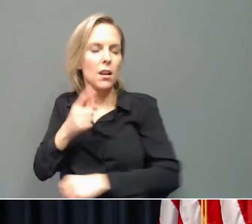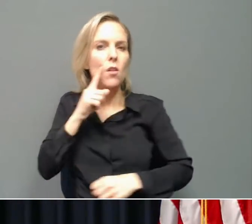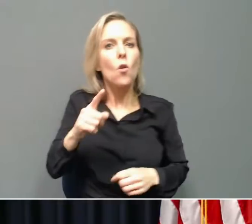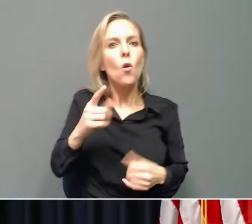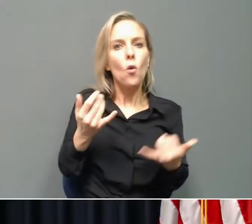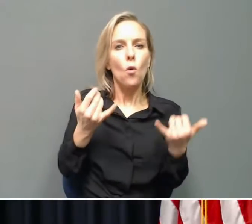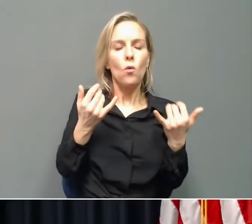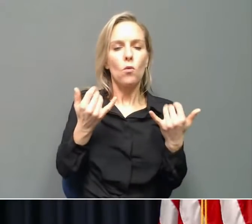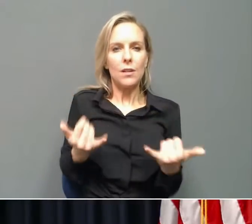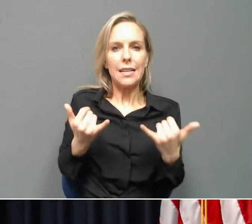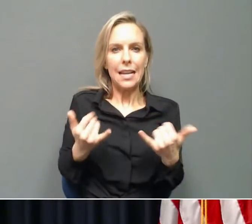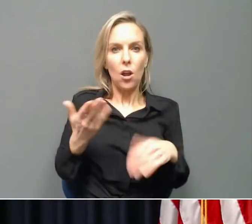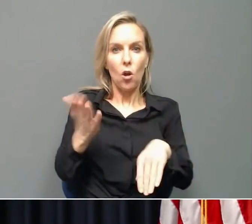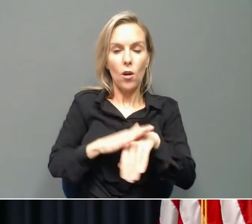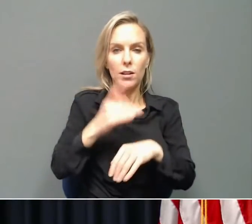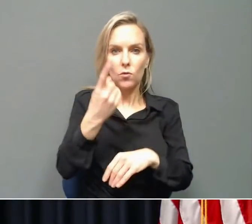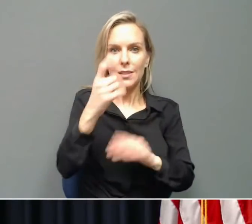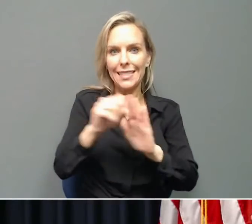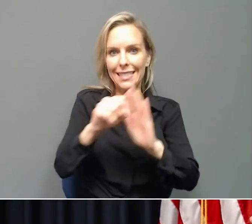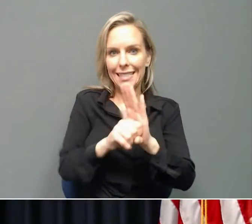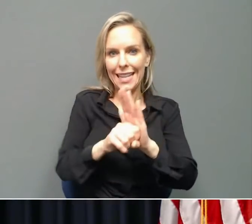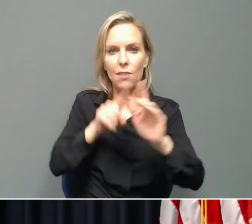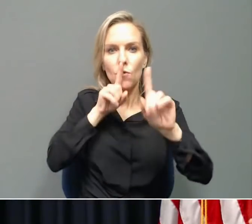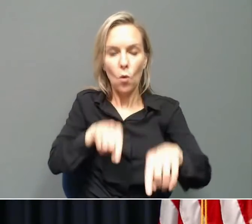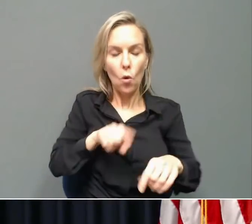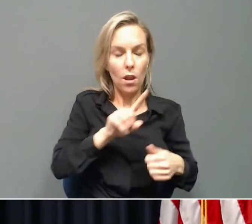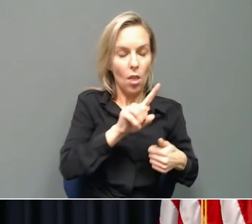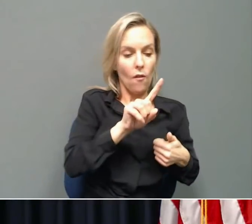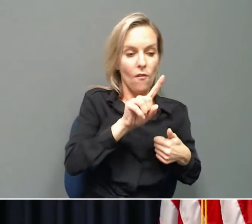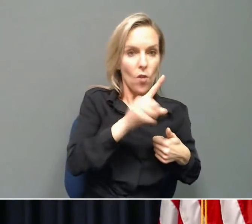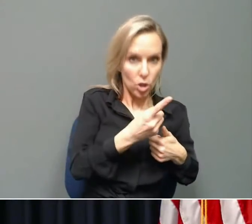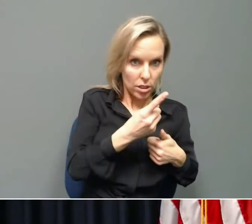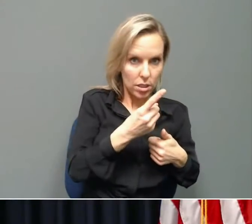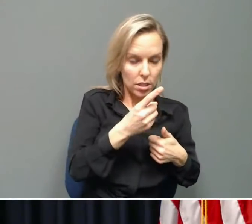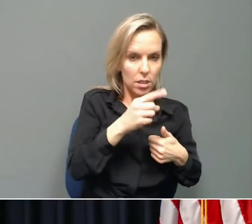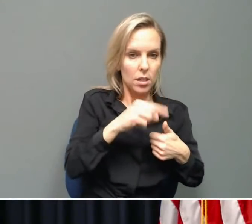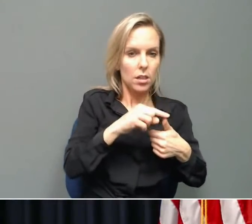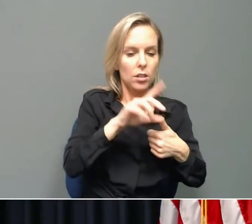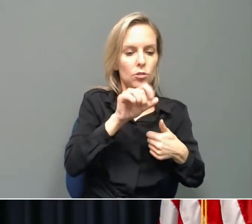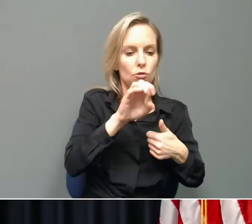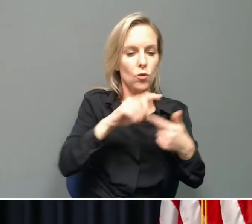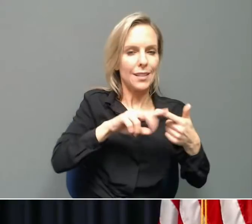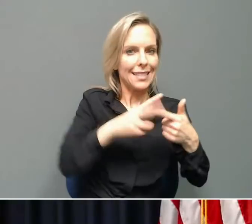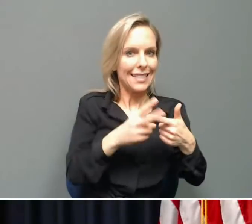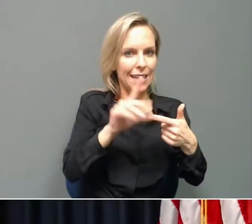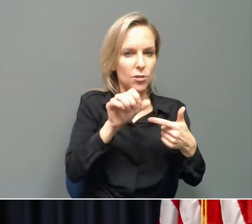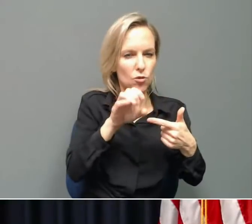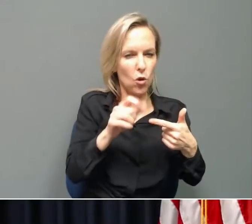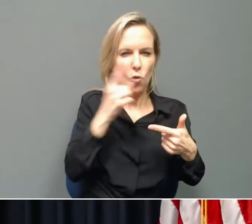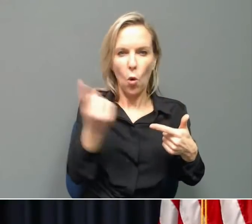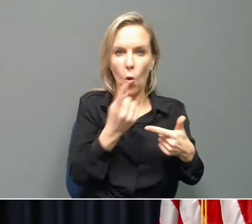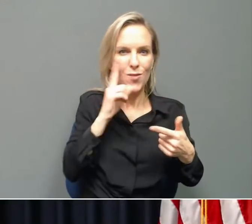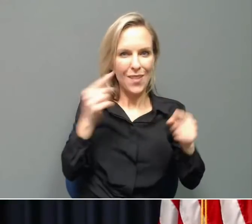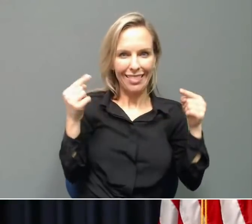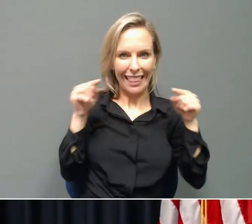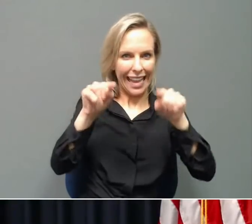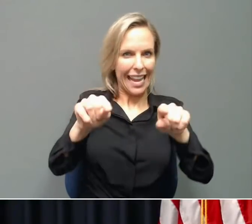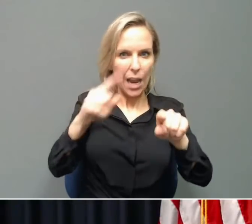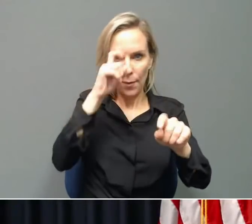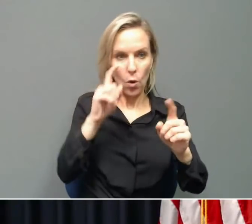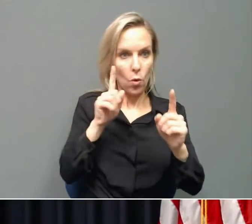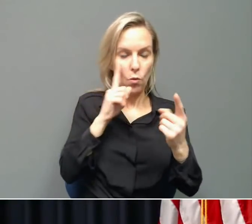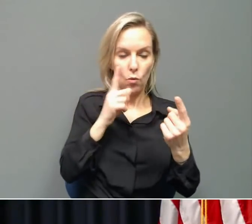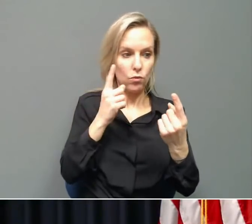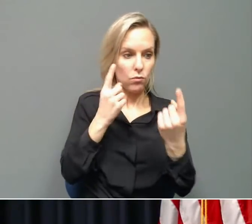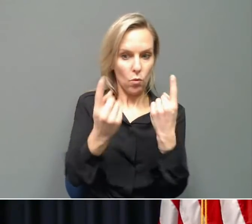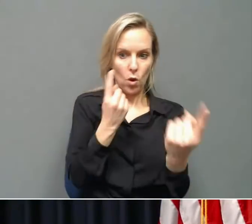on our state report that has first dose and then second dose, but that won't always line up. They shouldn't be 1-to-1 in the end, depending